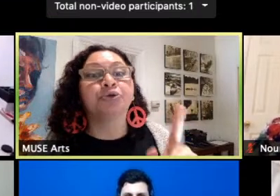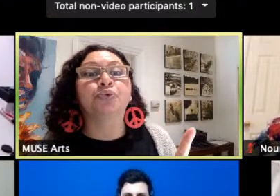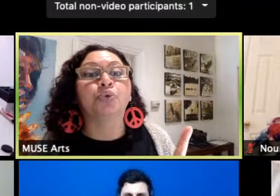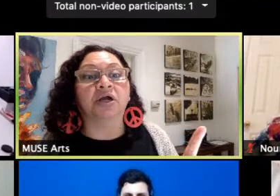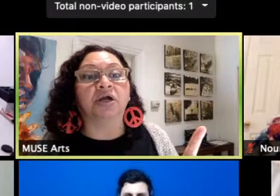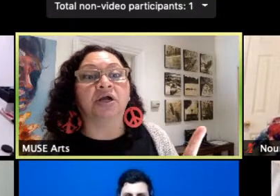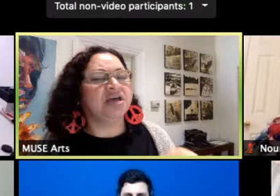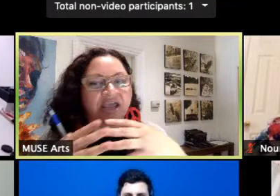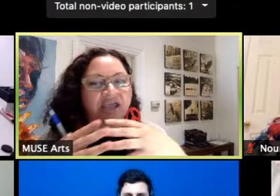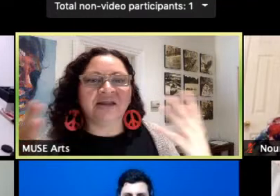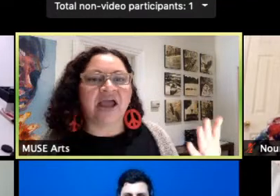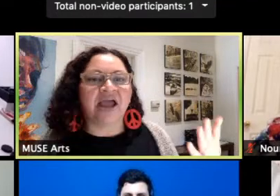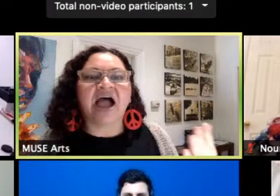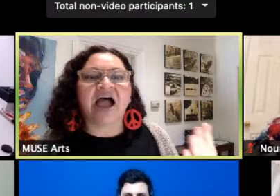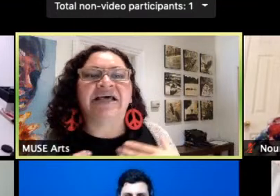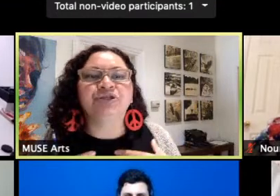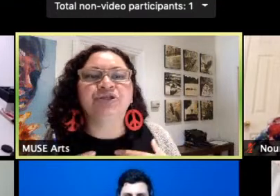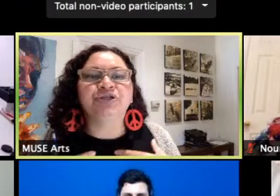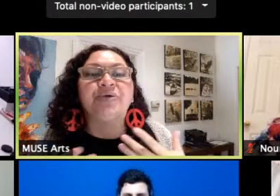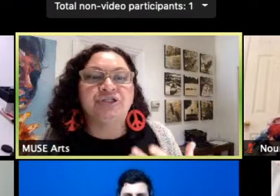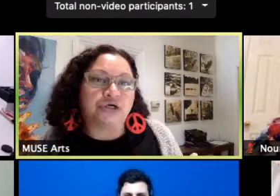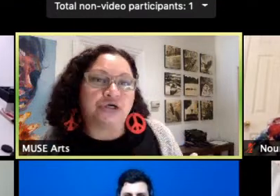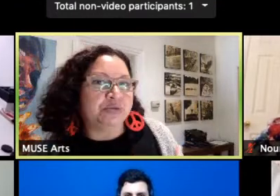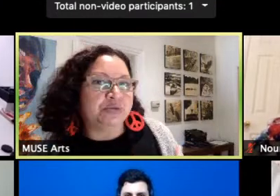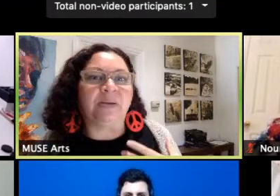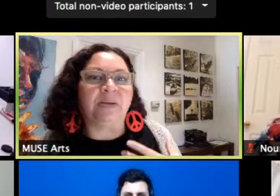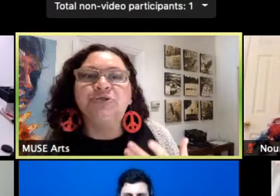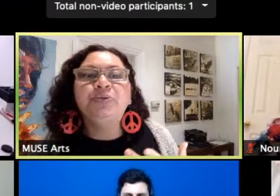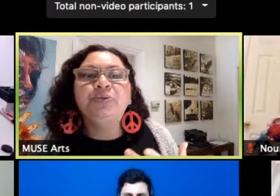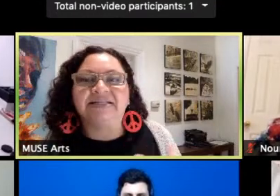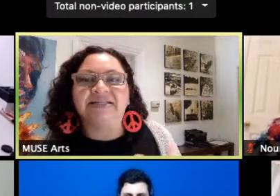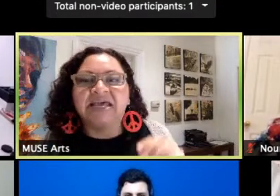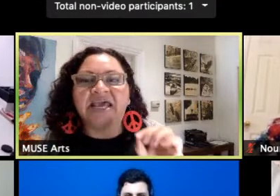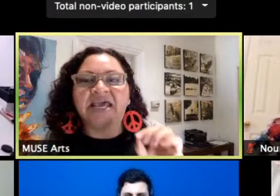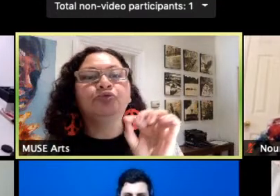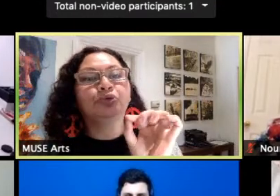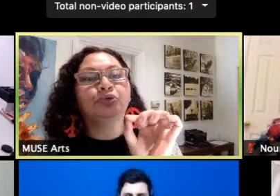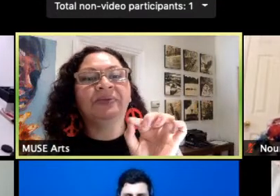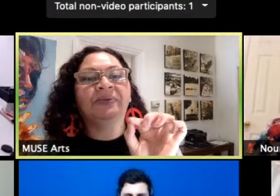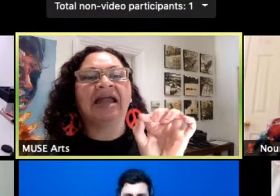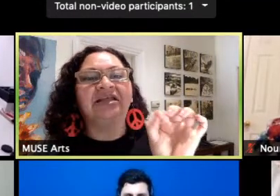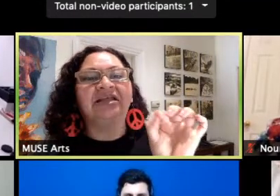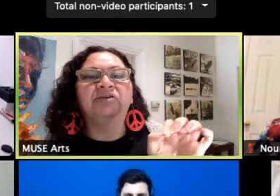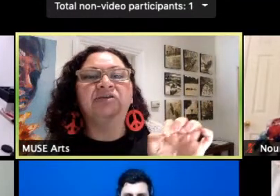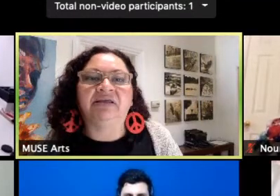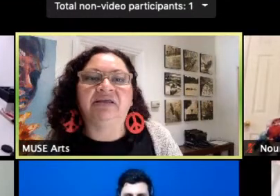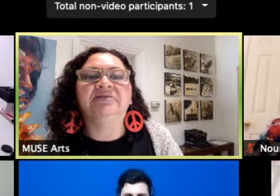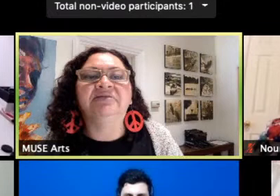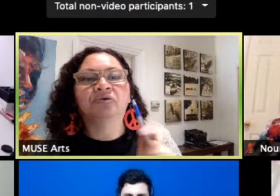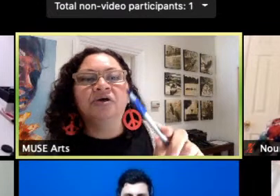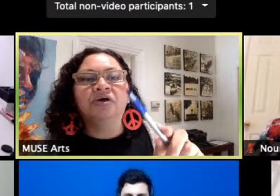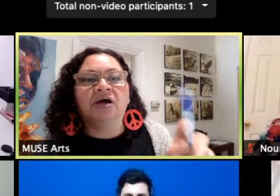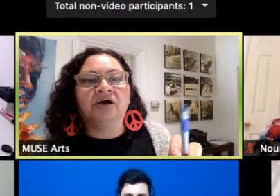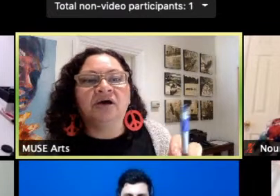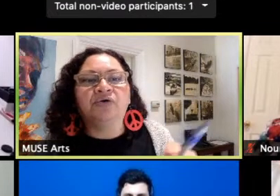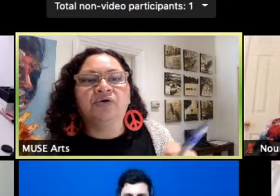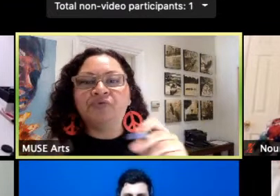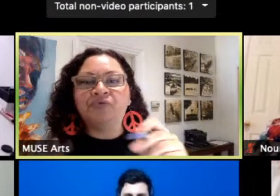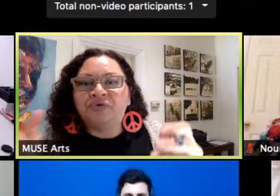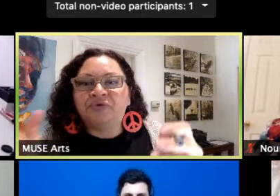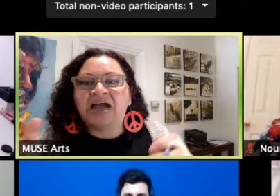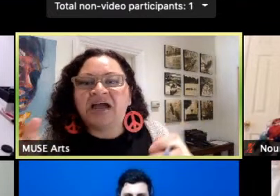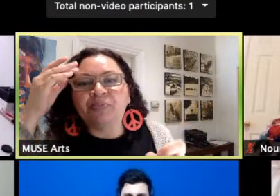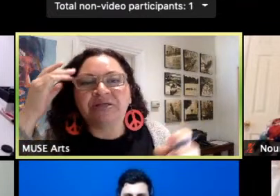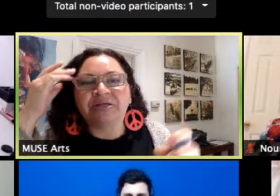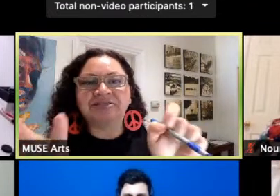And I will ask you to be short, probably 2 minutes, and will be an individual team. So when we have some presenters that